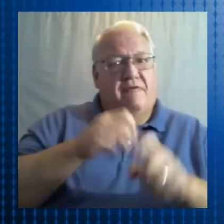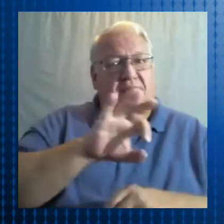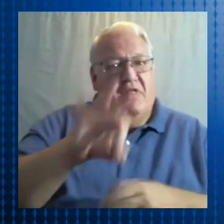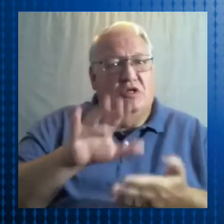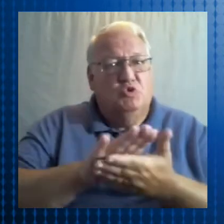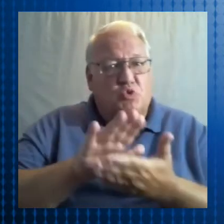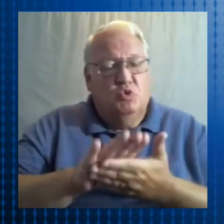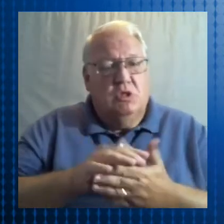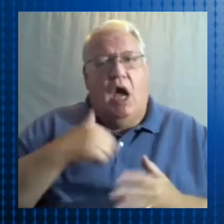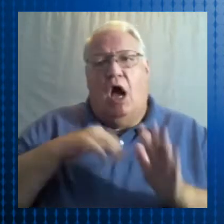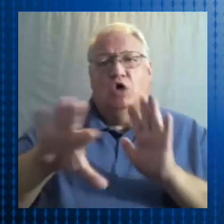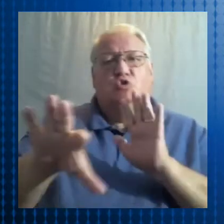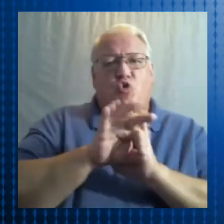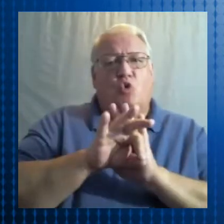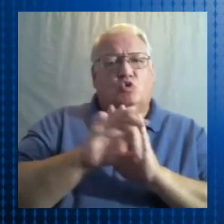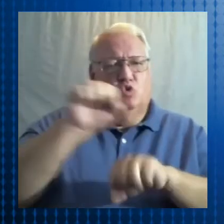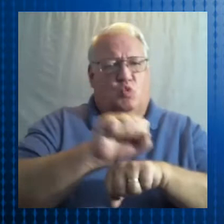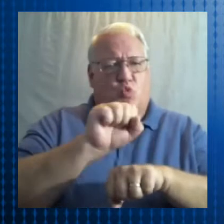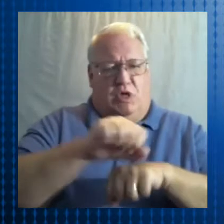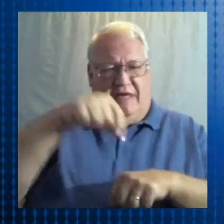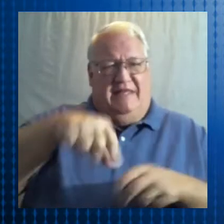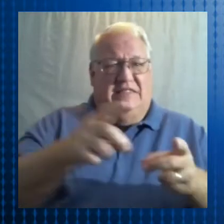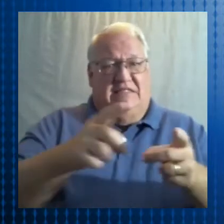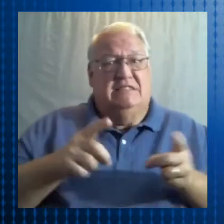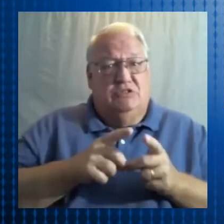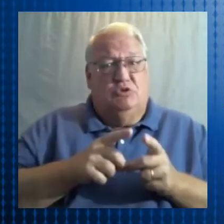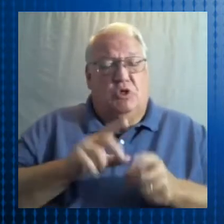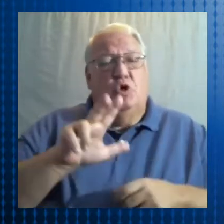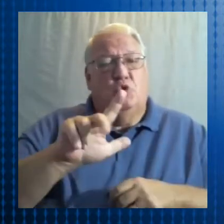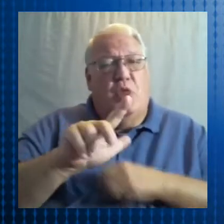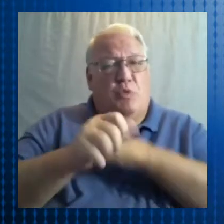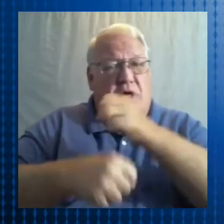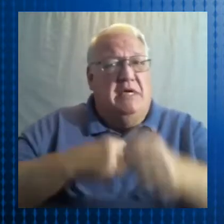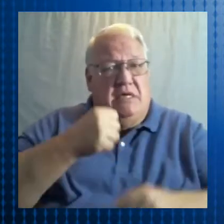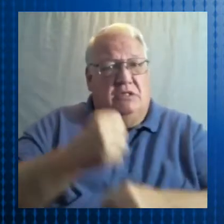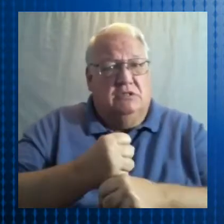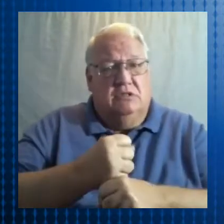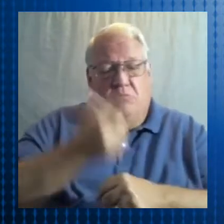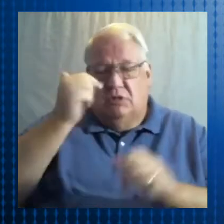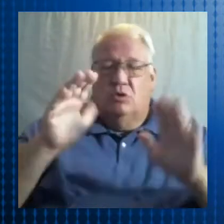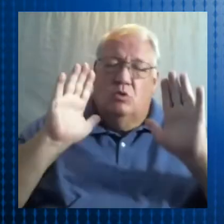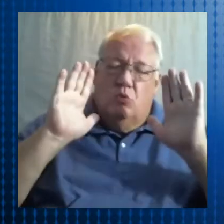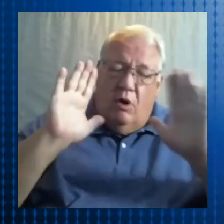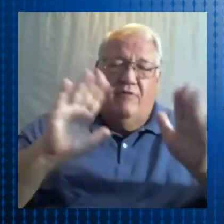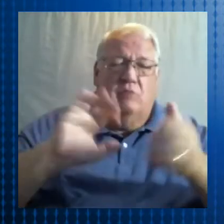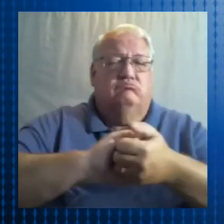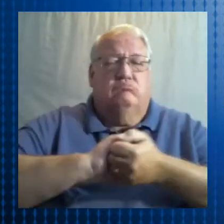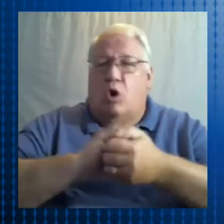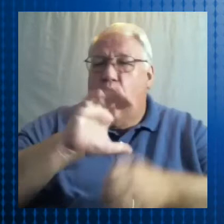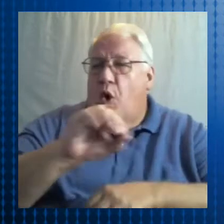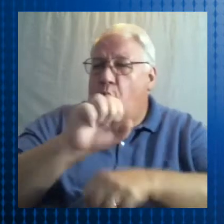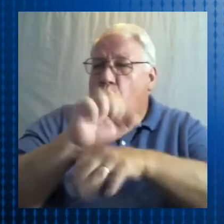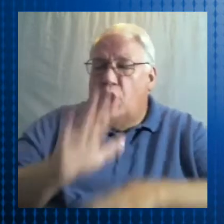a career in this district for 23 years because of the phenomenal colleagues and scholars